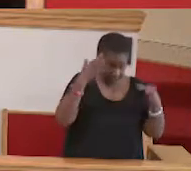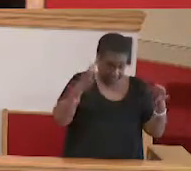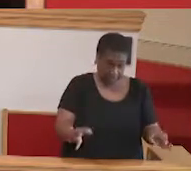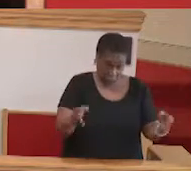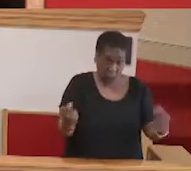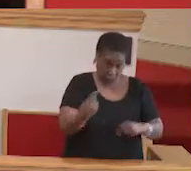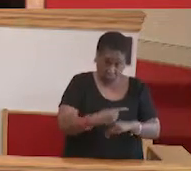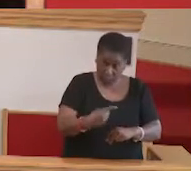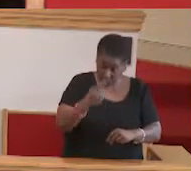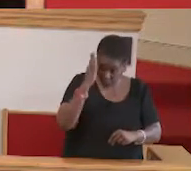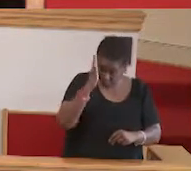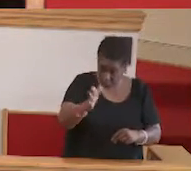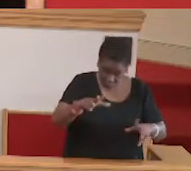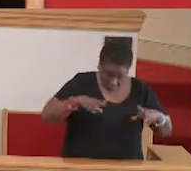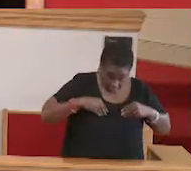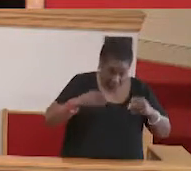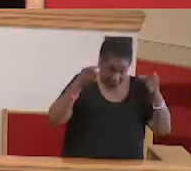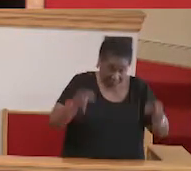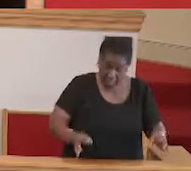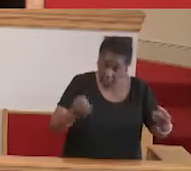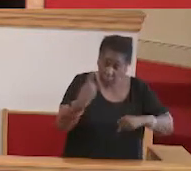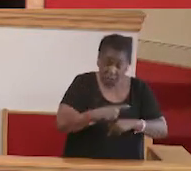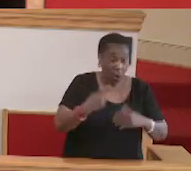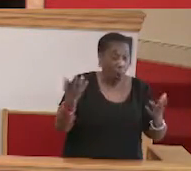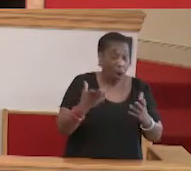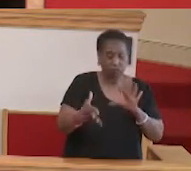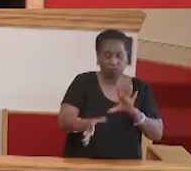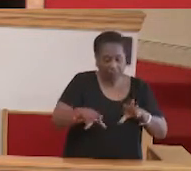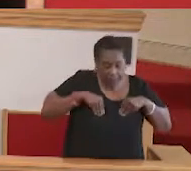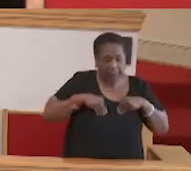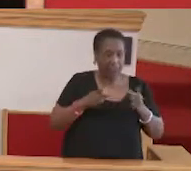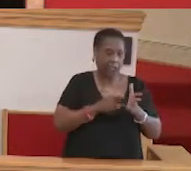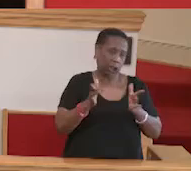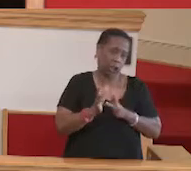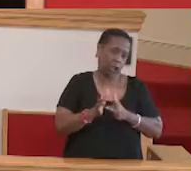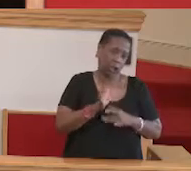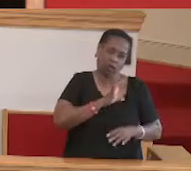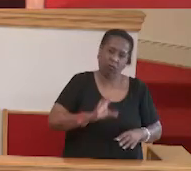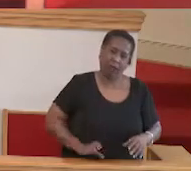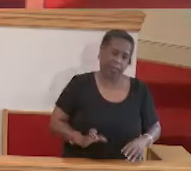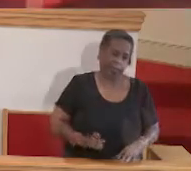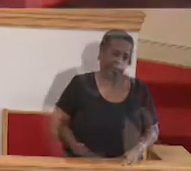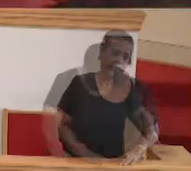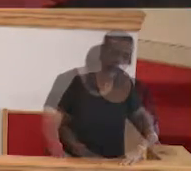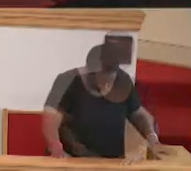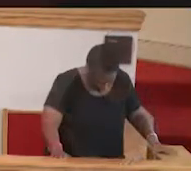decision to join Jesus on your journey.